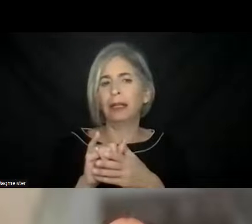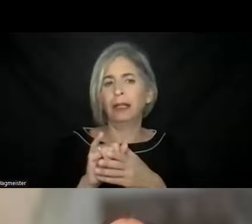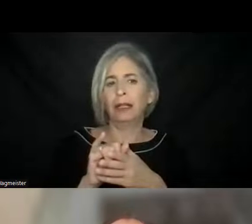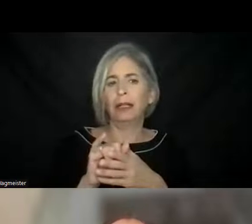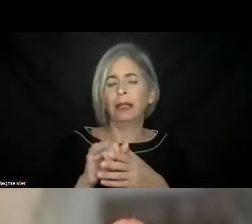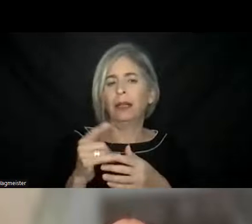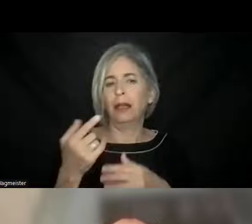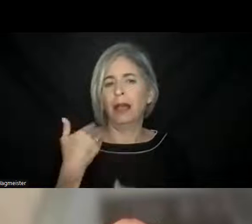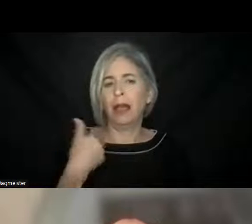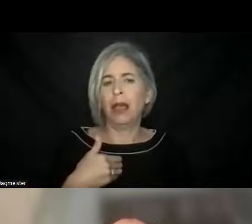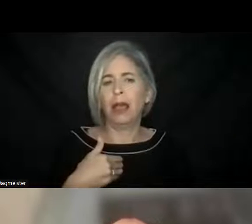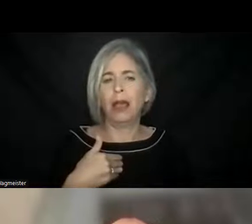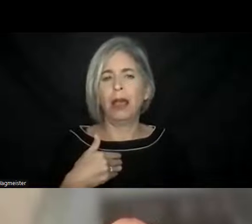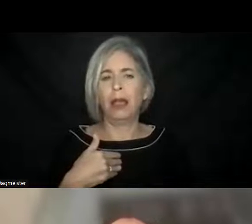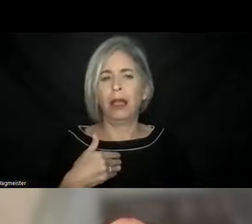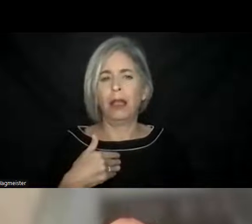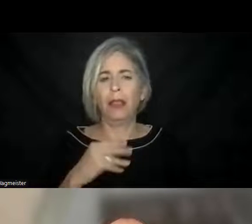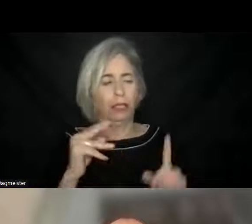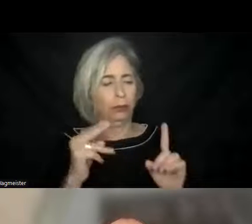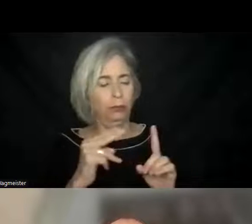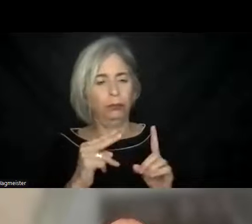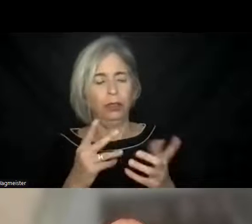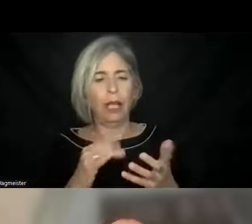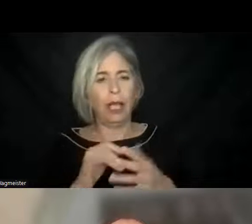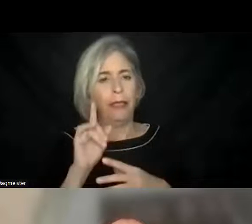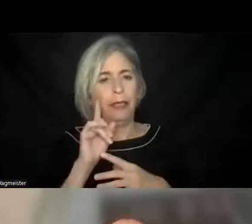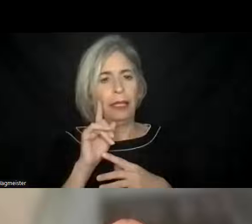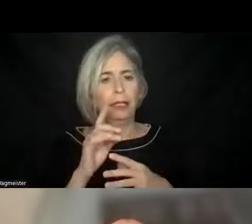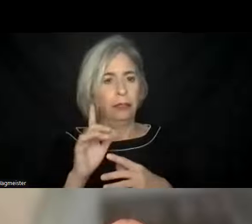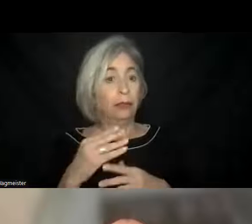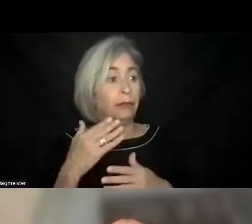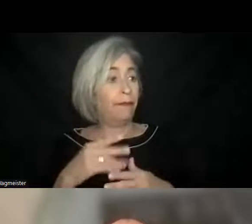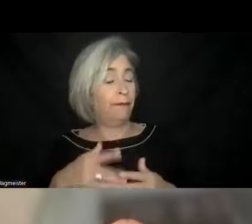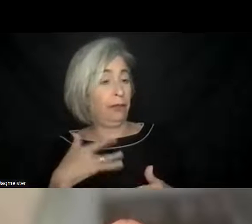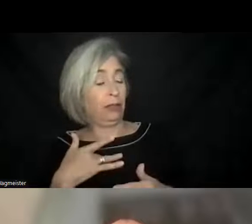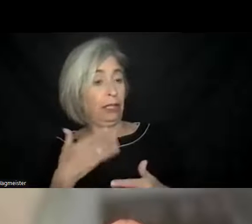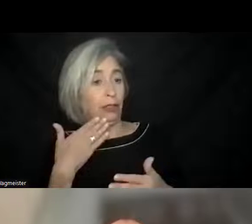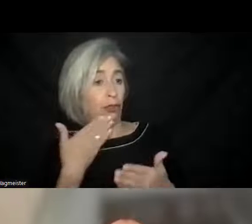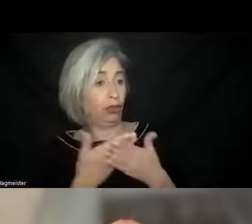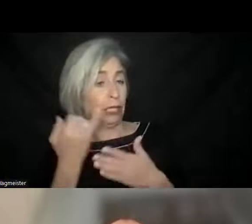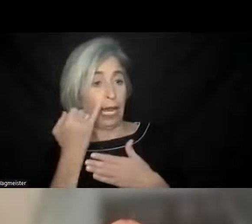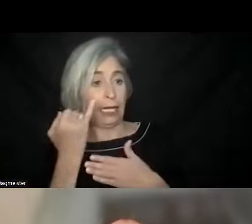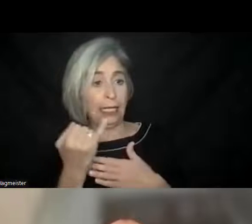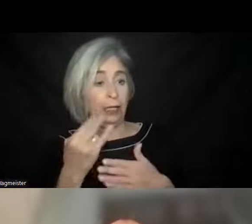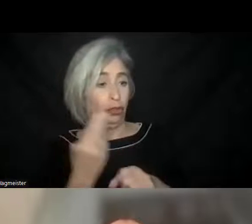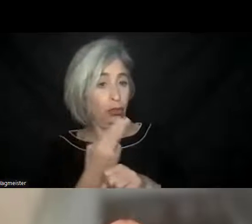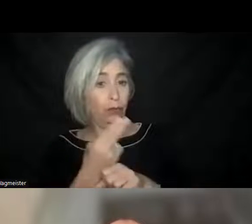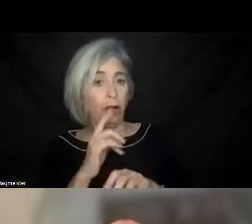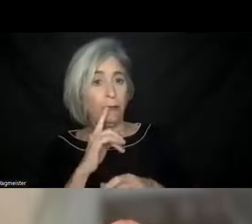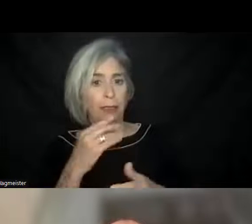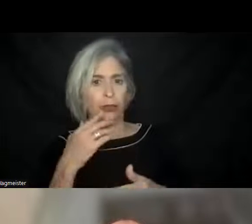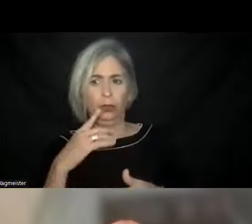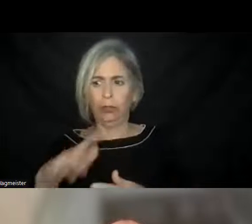as a with its objectives, it sounds like a very useful idea. But to concretely